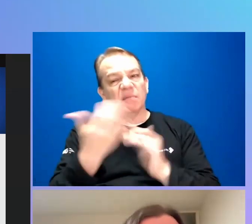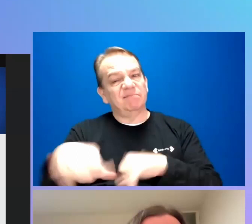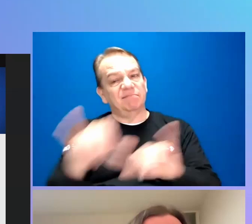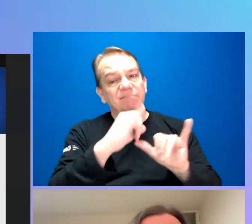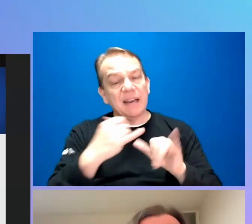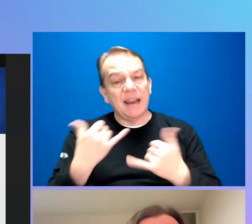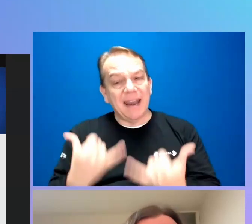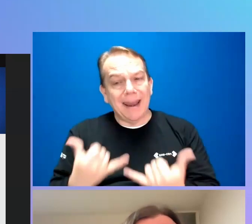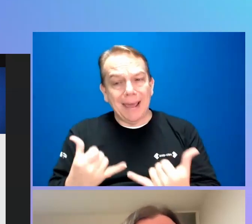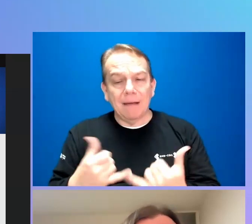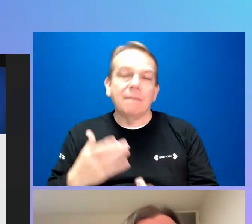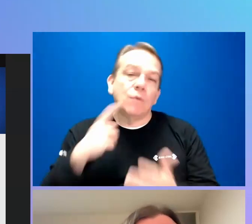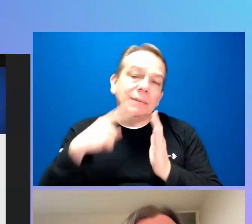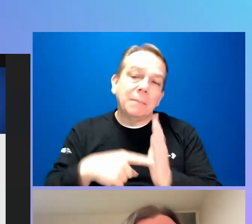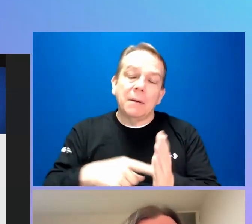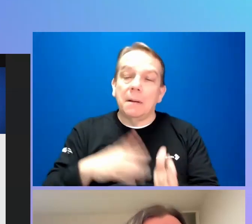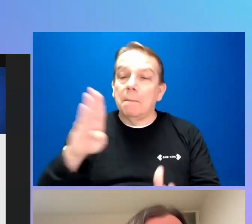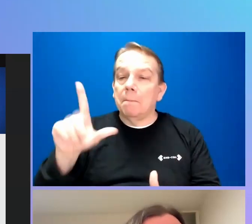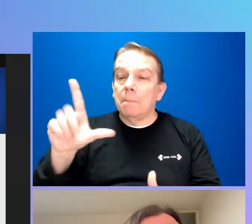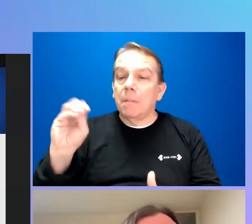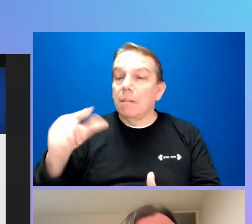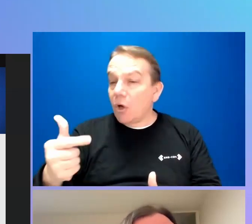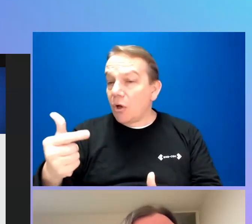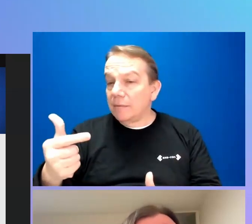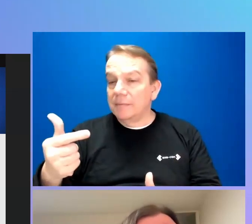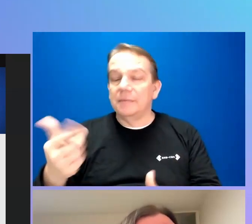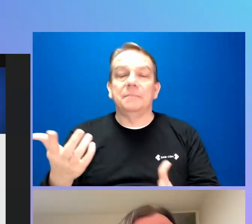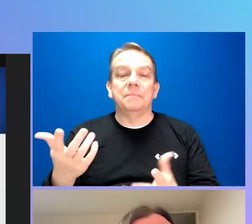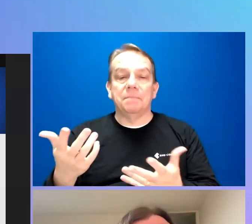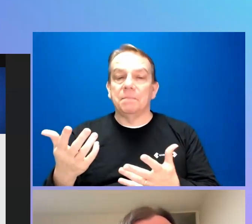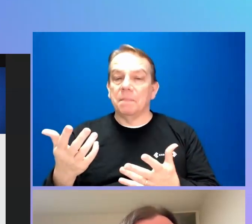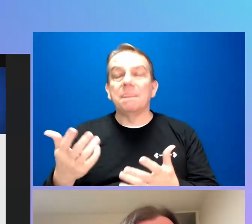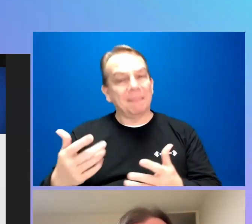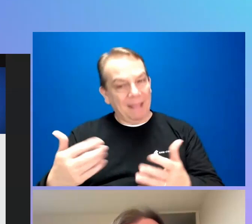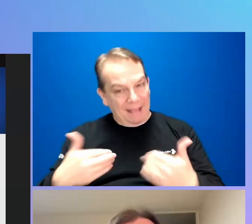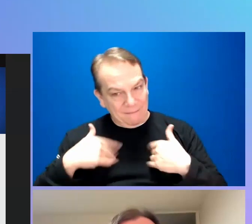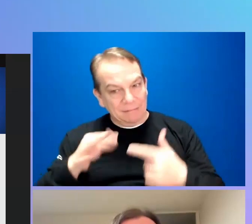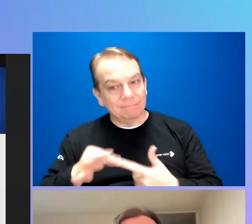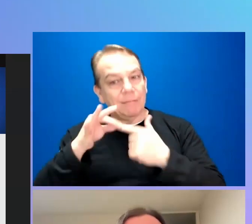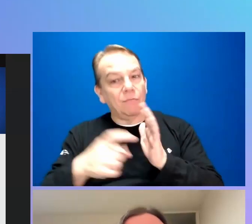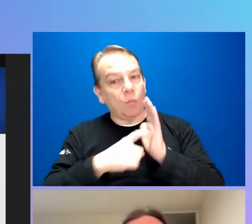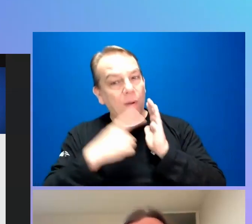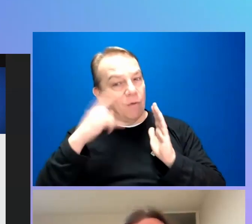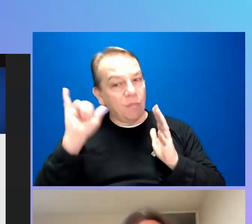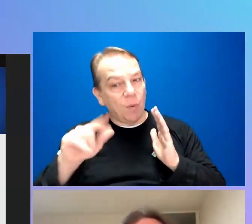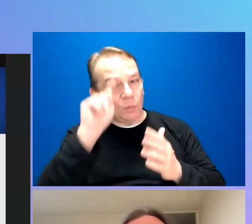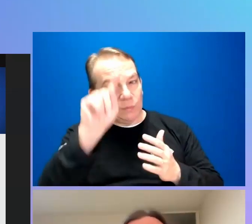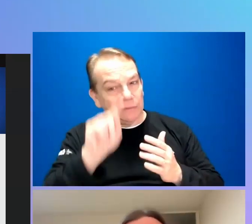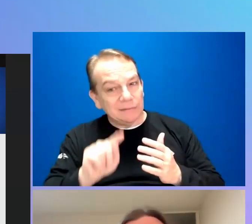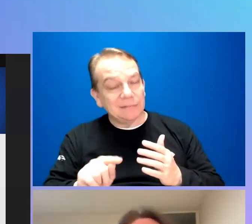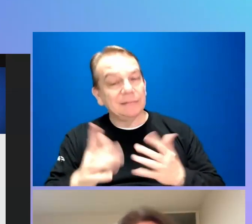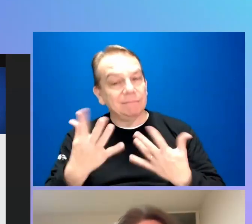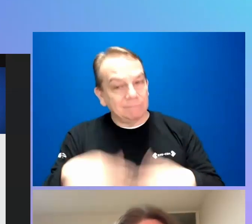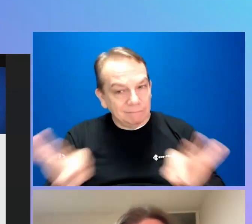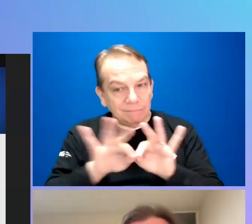for your blog or your reviews or whatever. There are requirements for that. And those are all